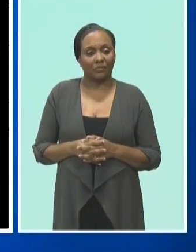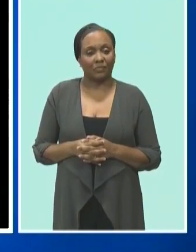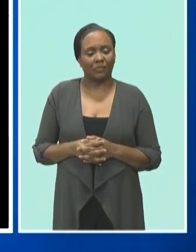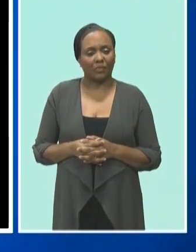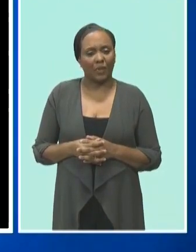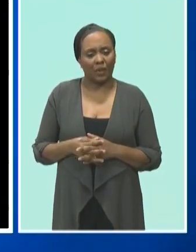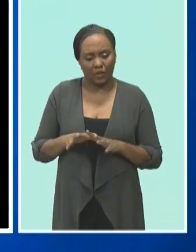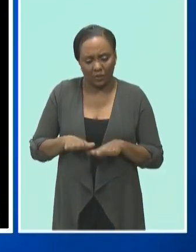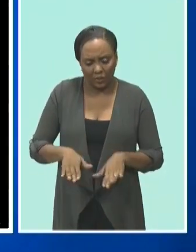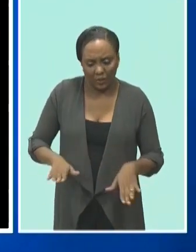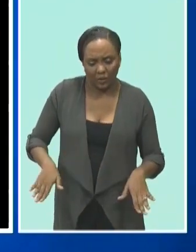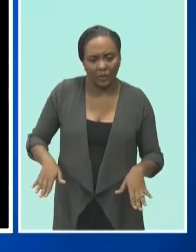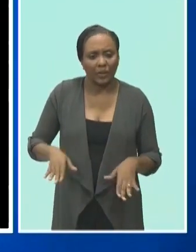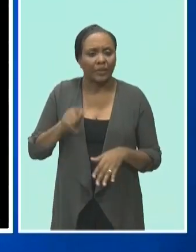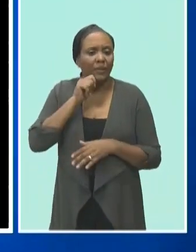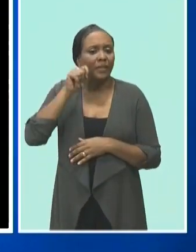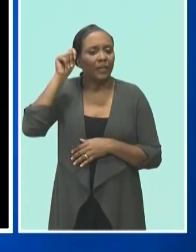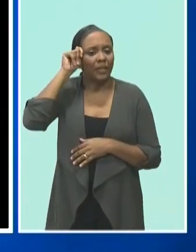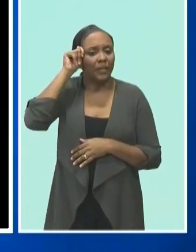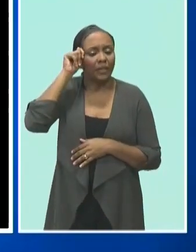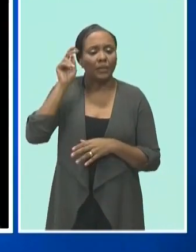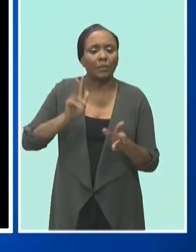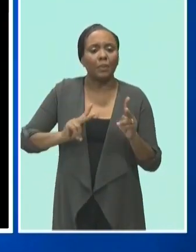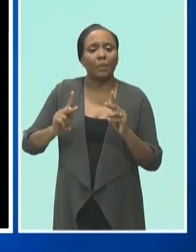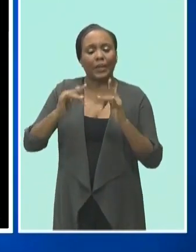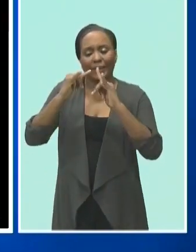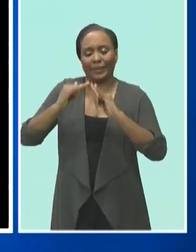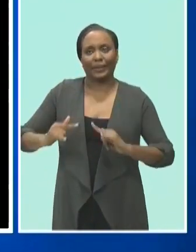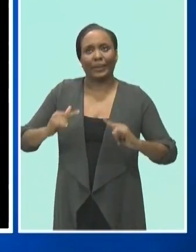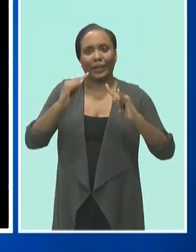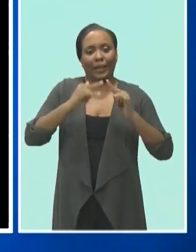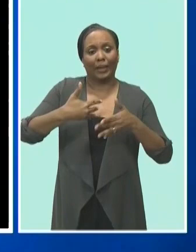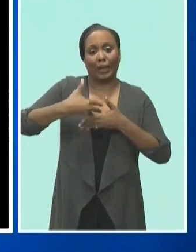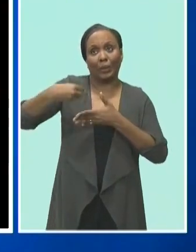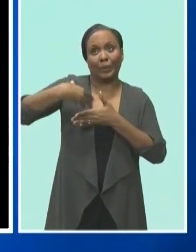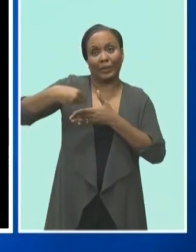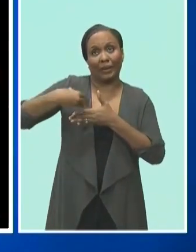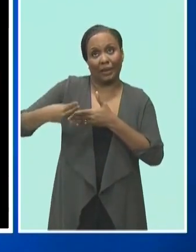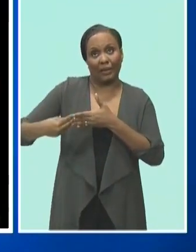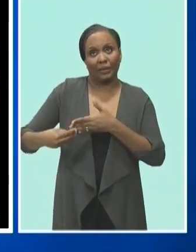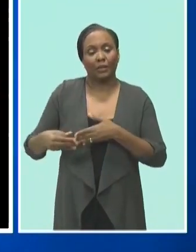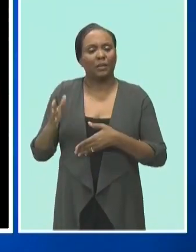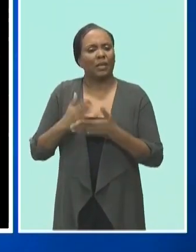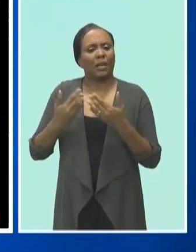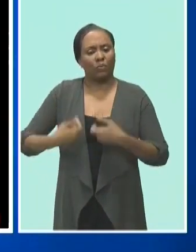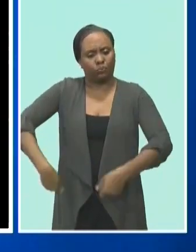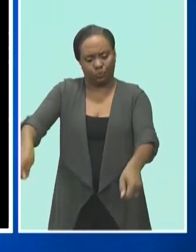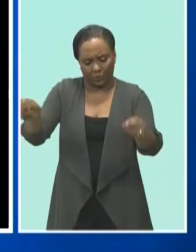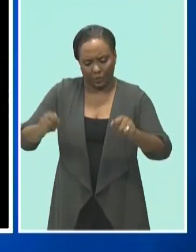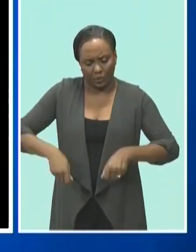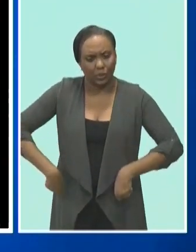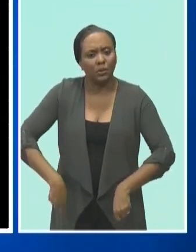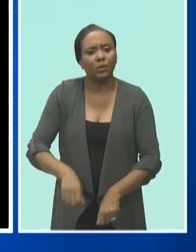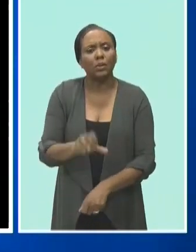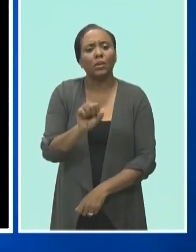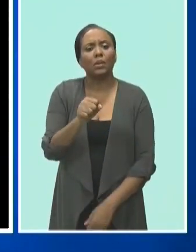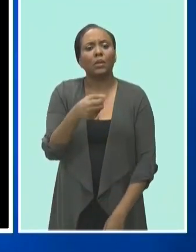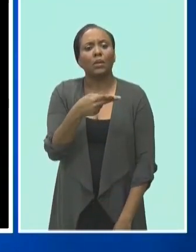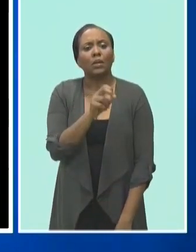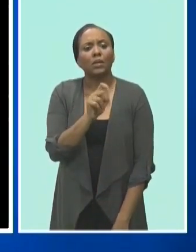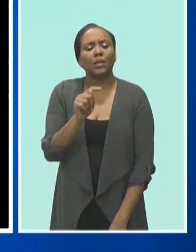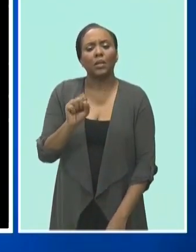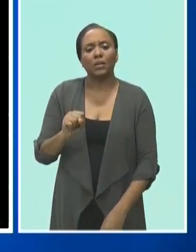Toddlers, teens and adults are camping outside the hall located at Duncan Village. Some spread sheets on the ground, while others set